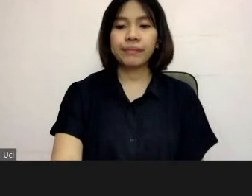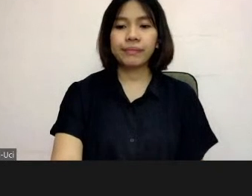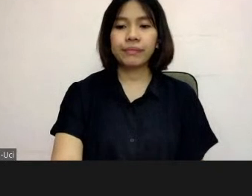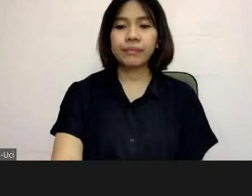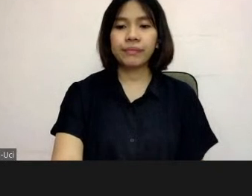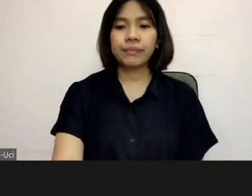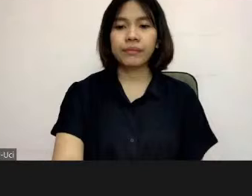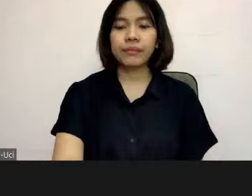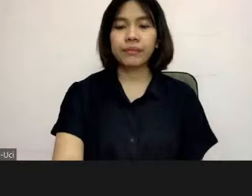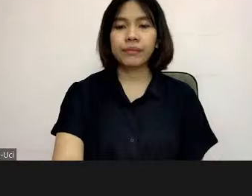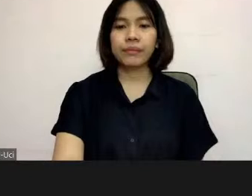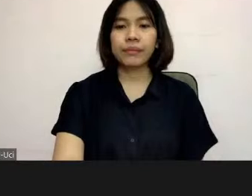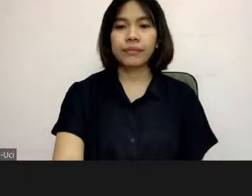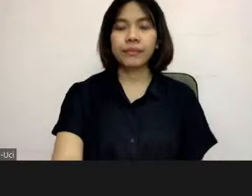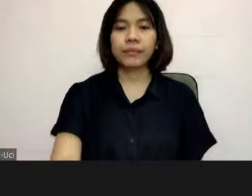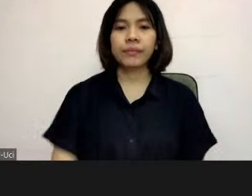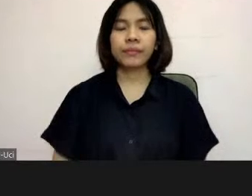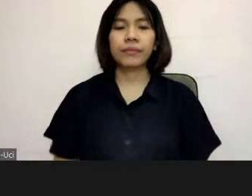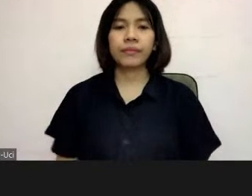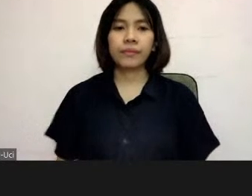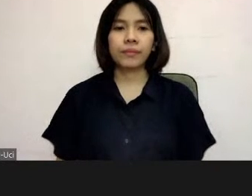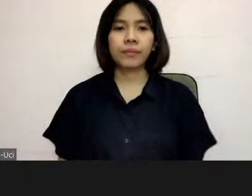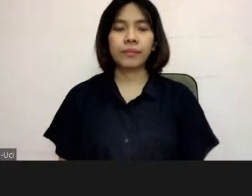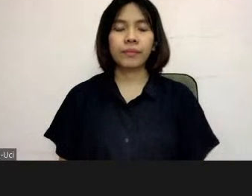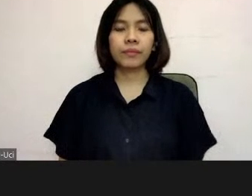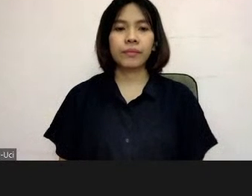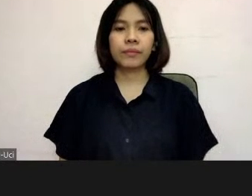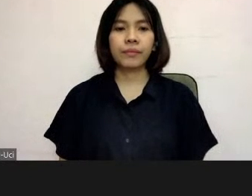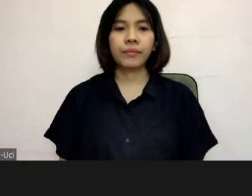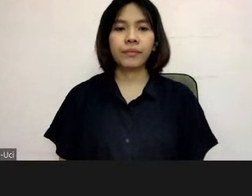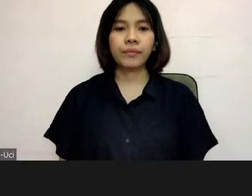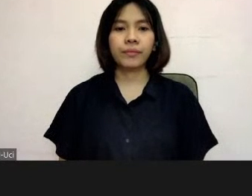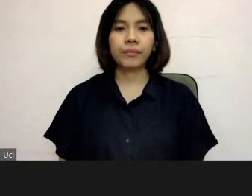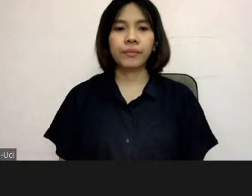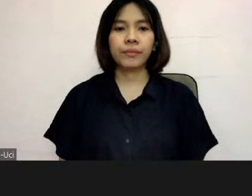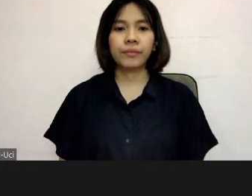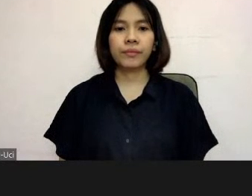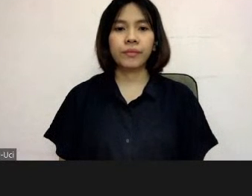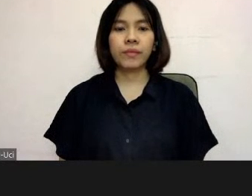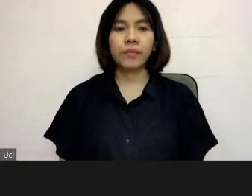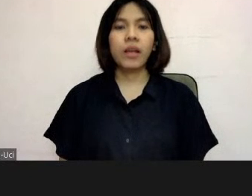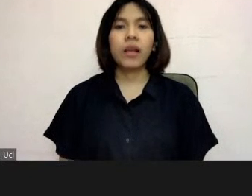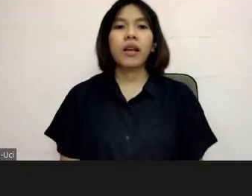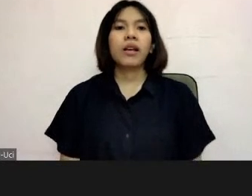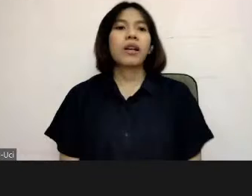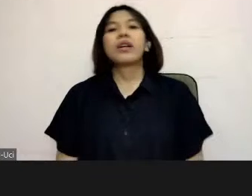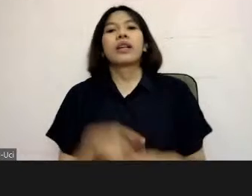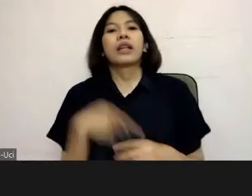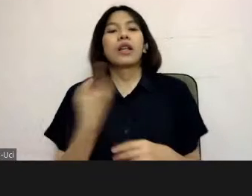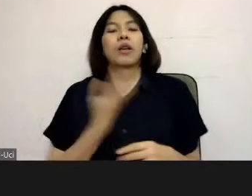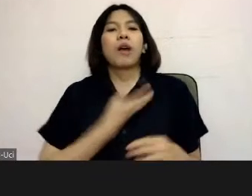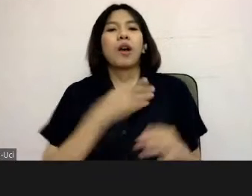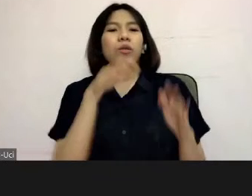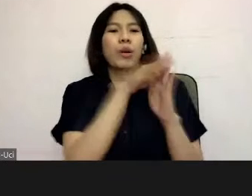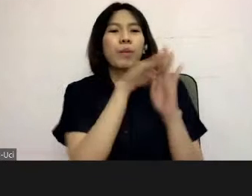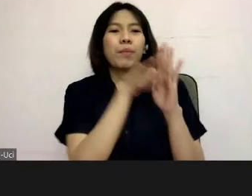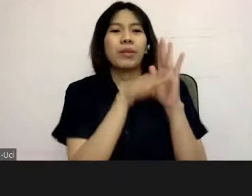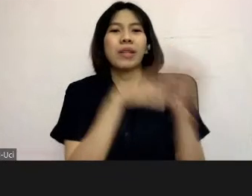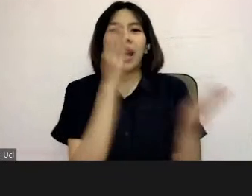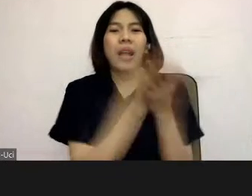The sub-working group sees civic space as an environment for civil society actors